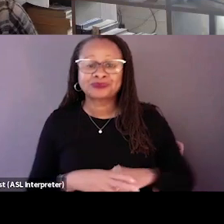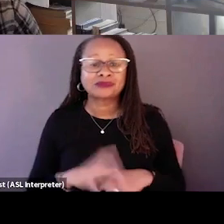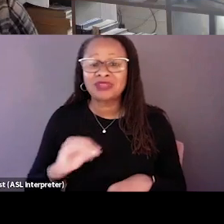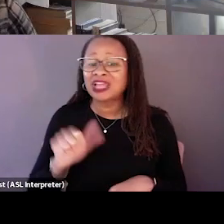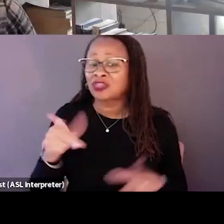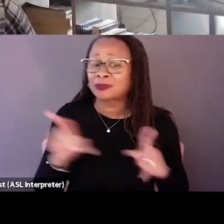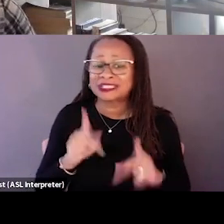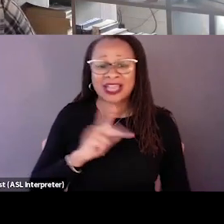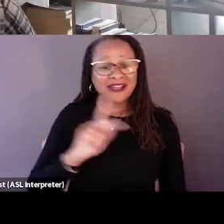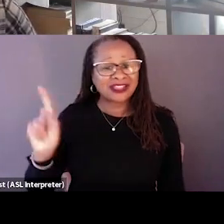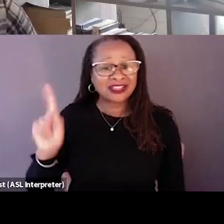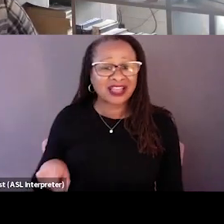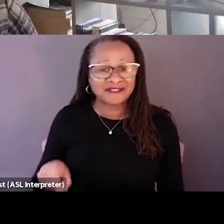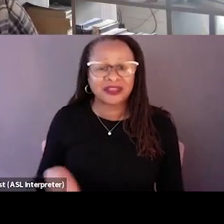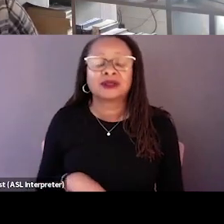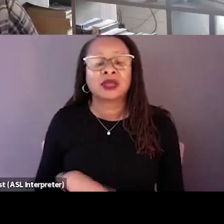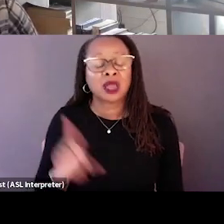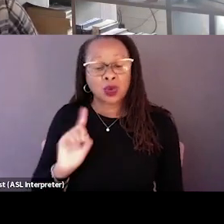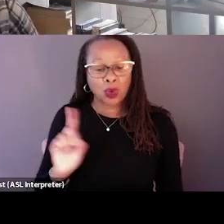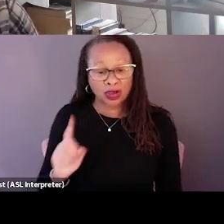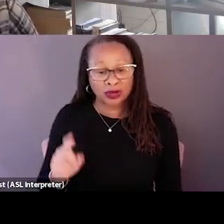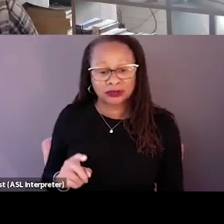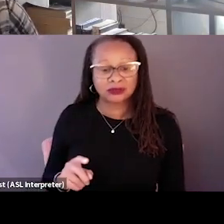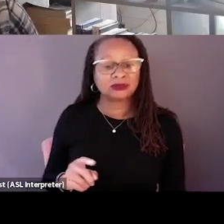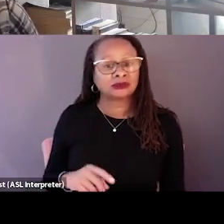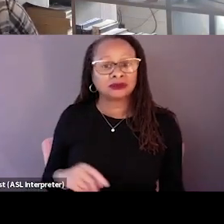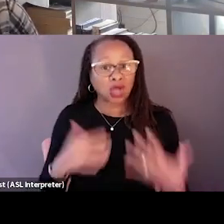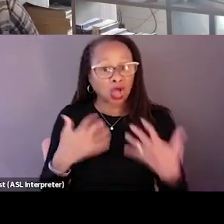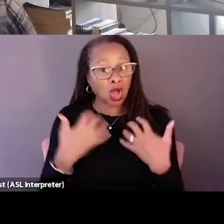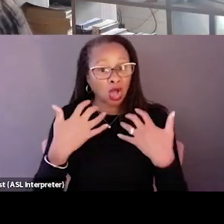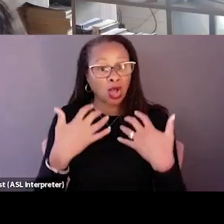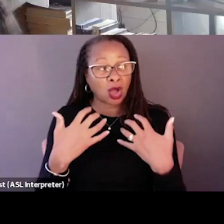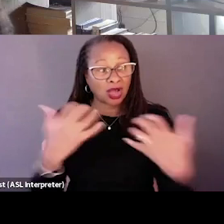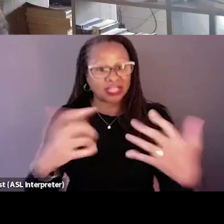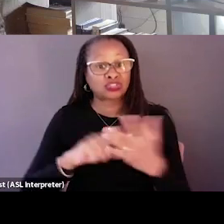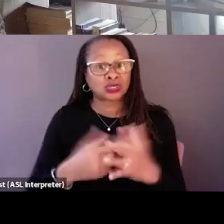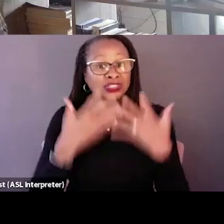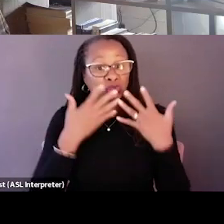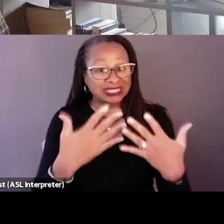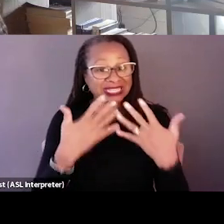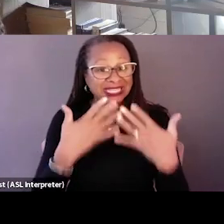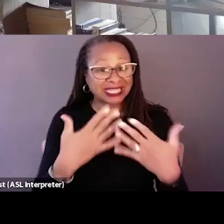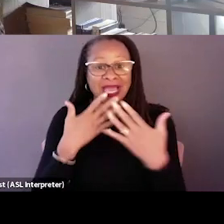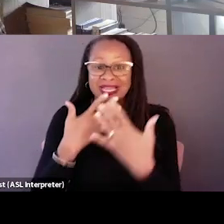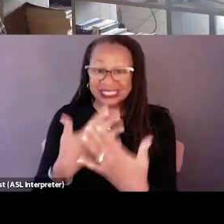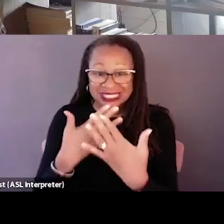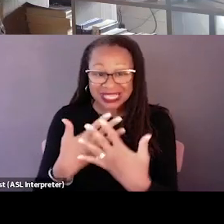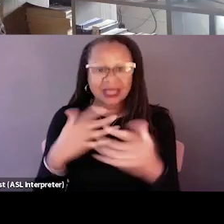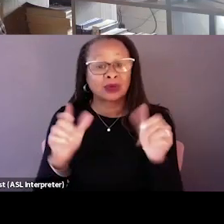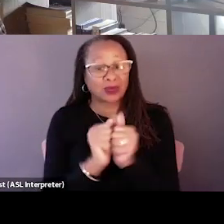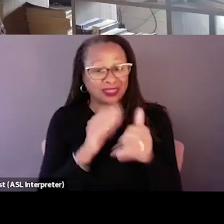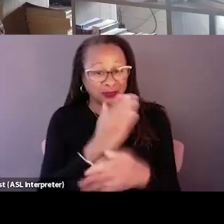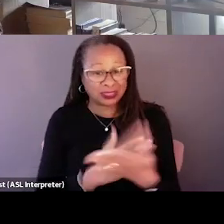Philadelphia, In where the In audience Philly. began to sing with the piece. That's awesome. That's something we